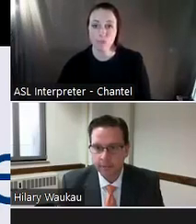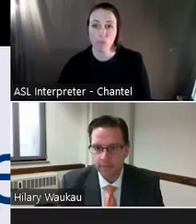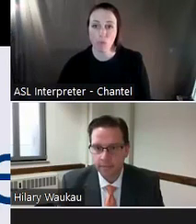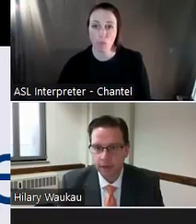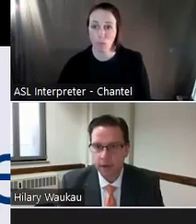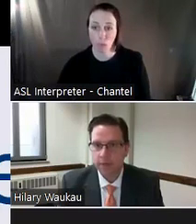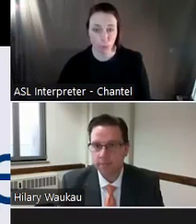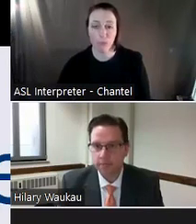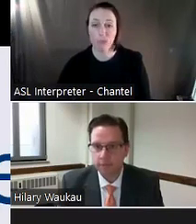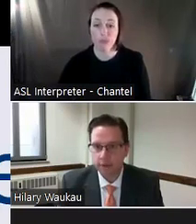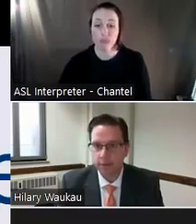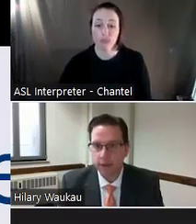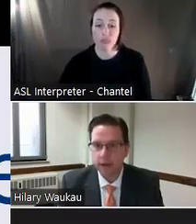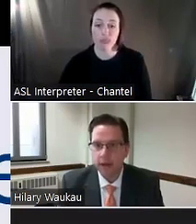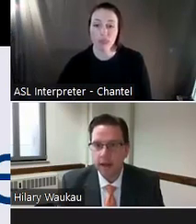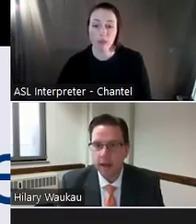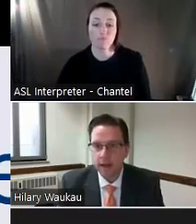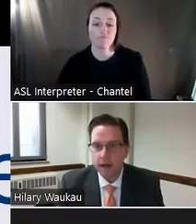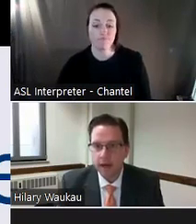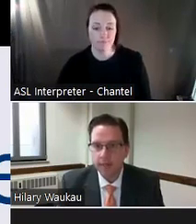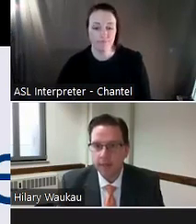Okay. Oh, another one.